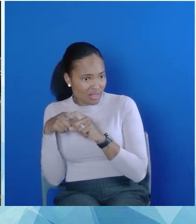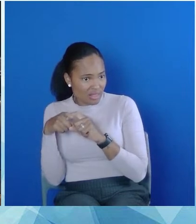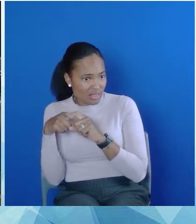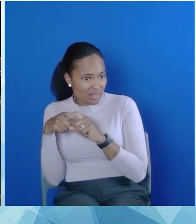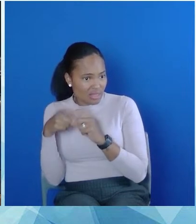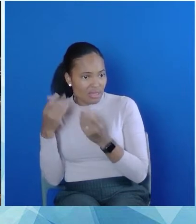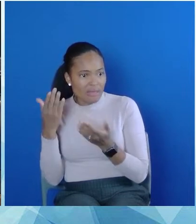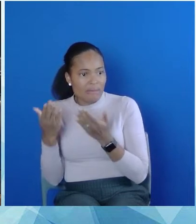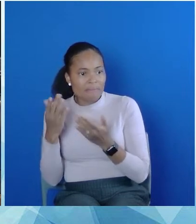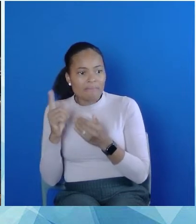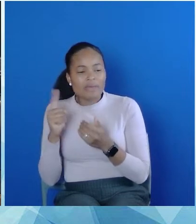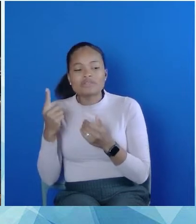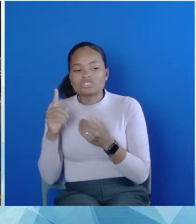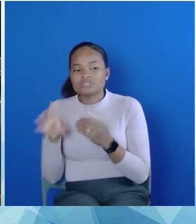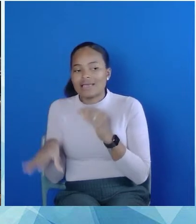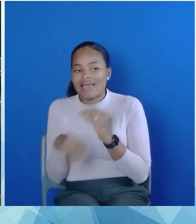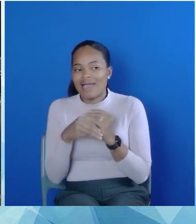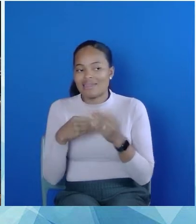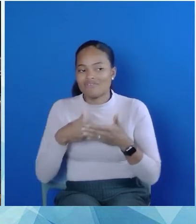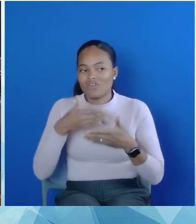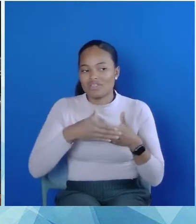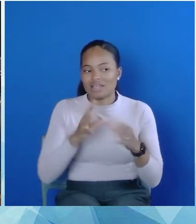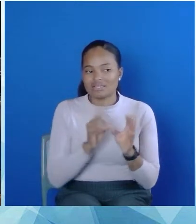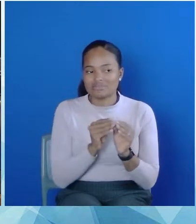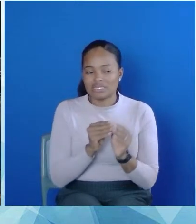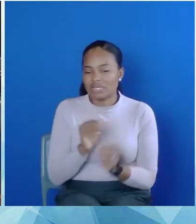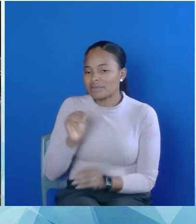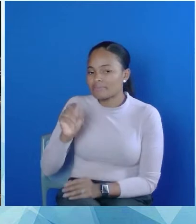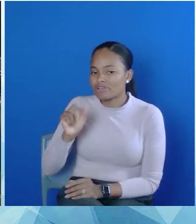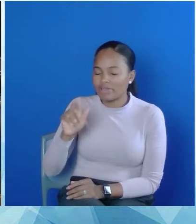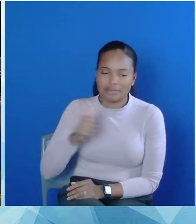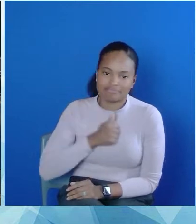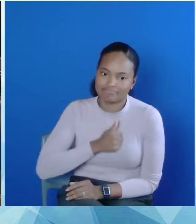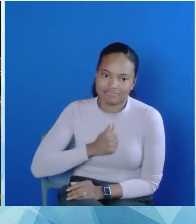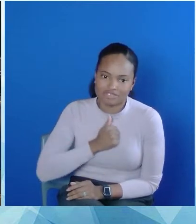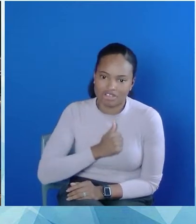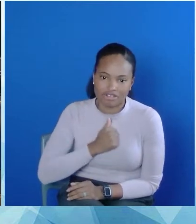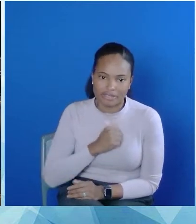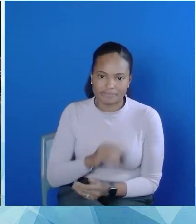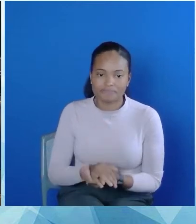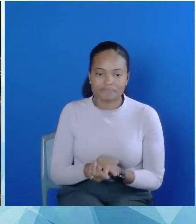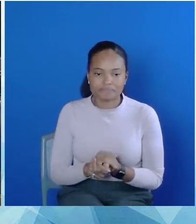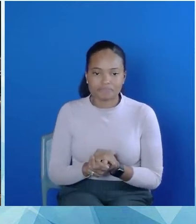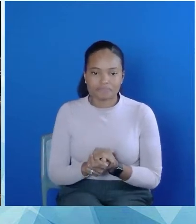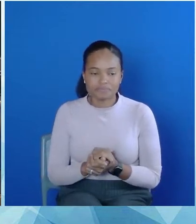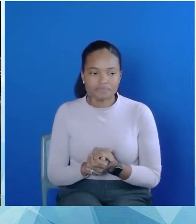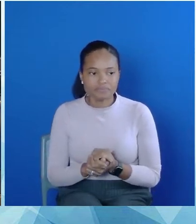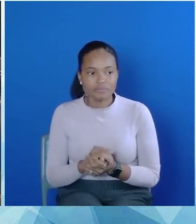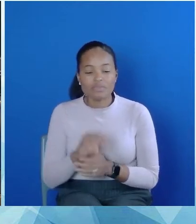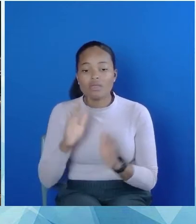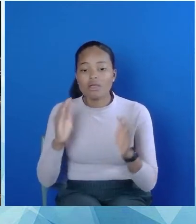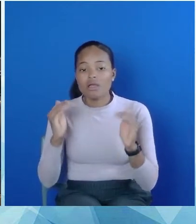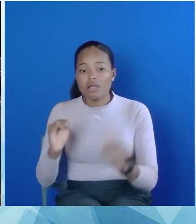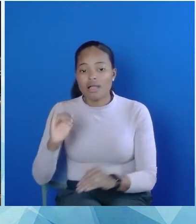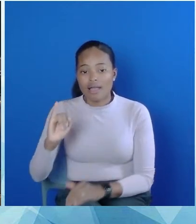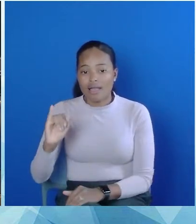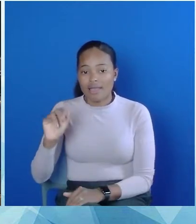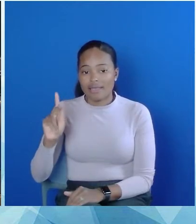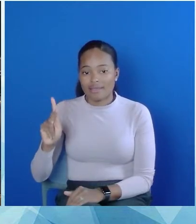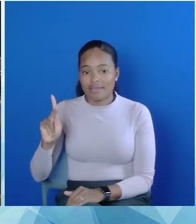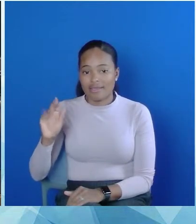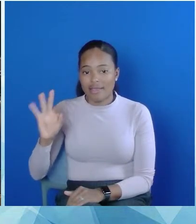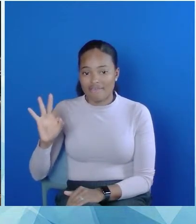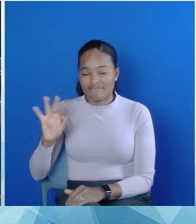just put it back on next time. put it back. I'll just make it Th- easy. My apologies. I'm That's sorry. okay, no worries. And then IKF, the